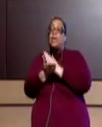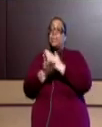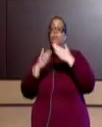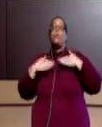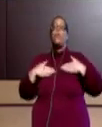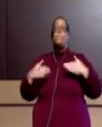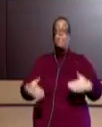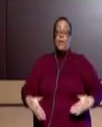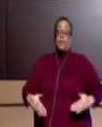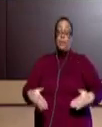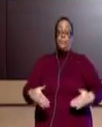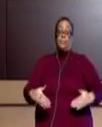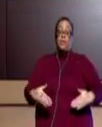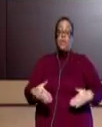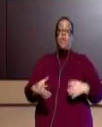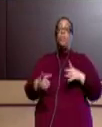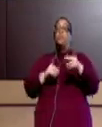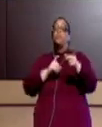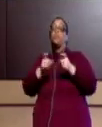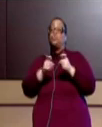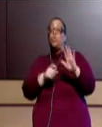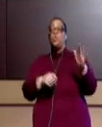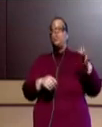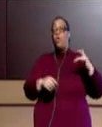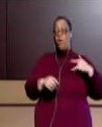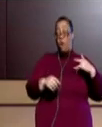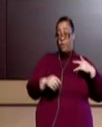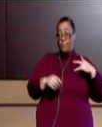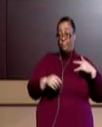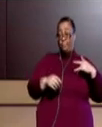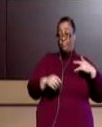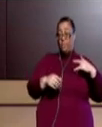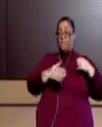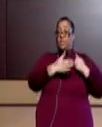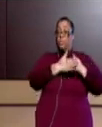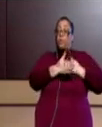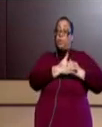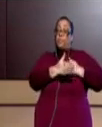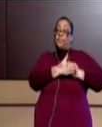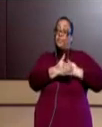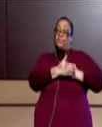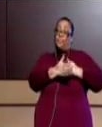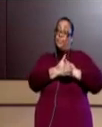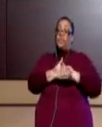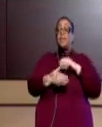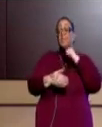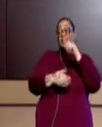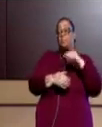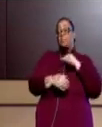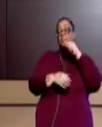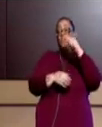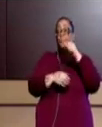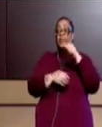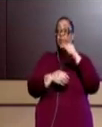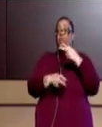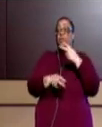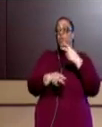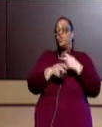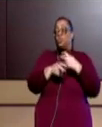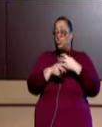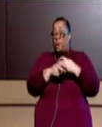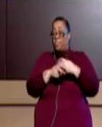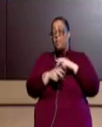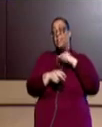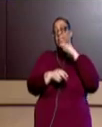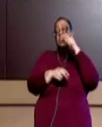So anxiety will take over your heart because your heart will start beating faster. It doesn't have to be real. See, trauma does not have to be real.